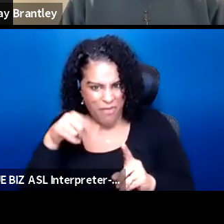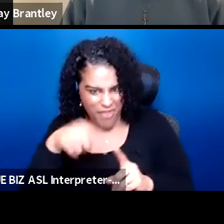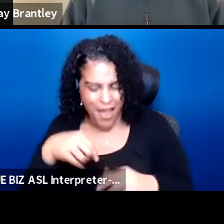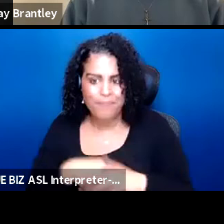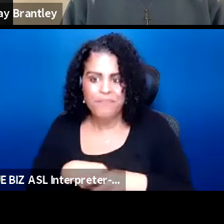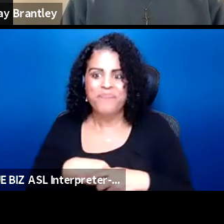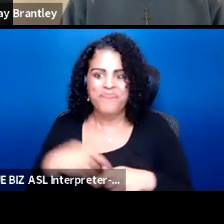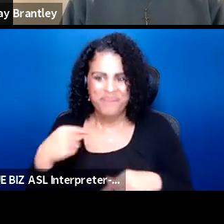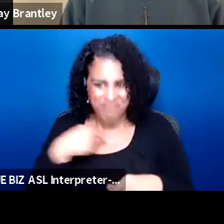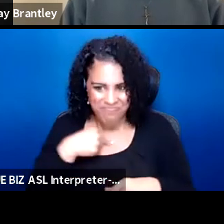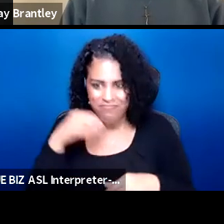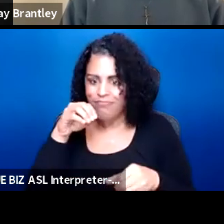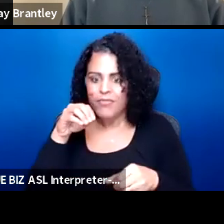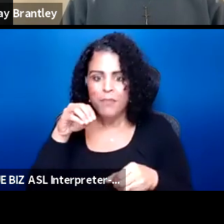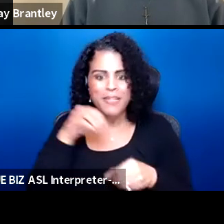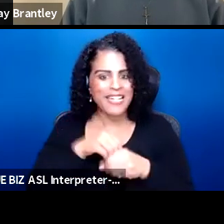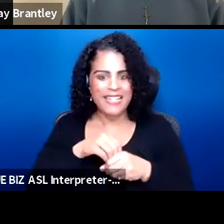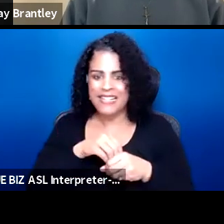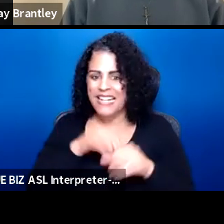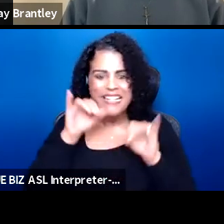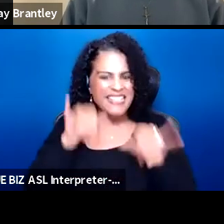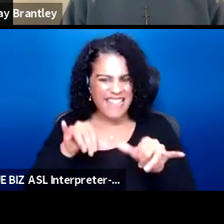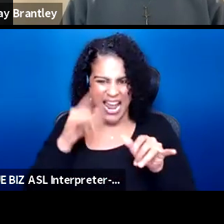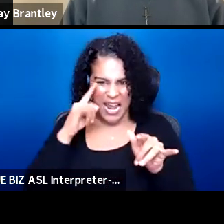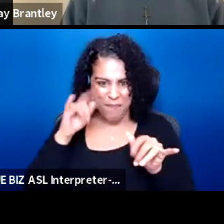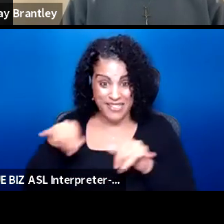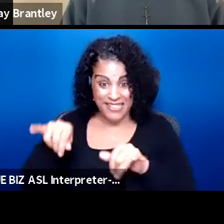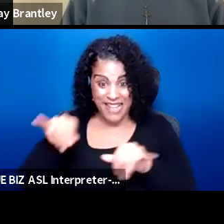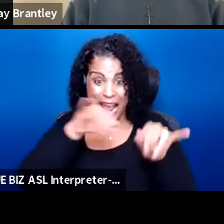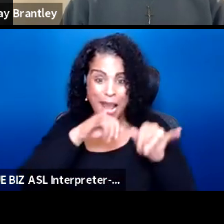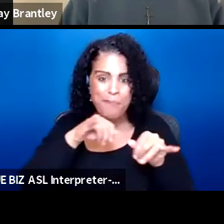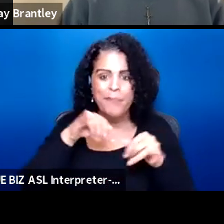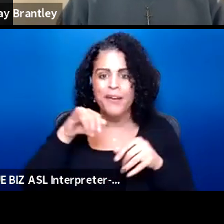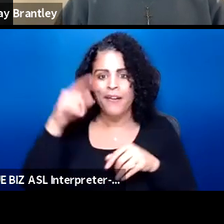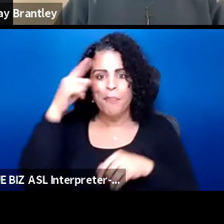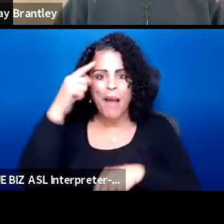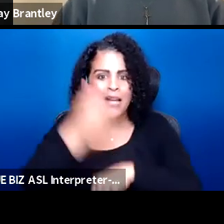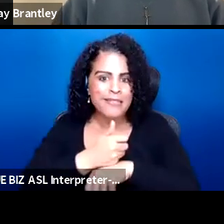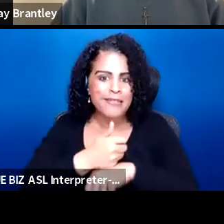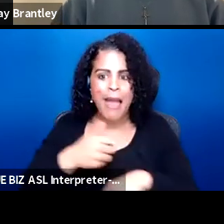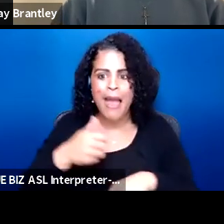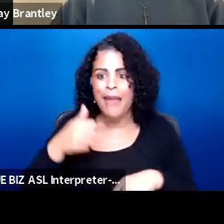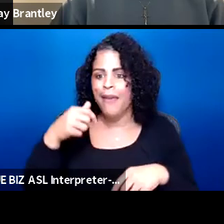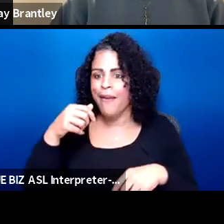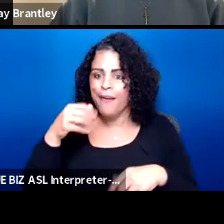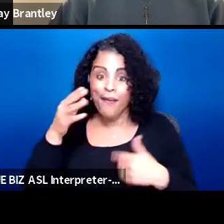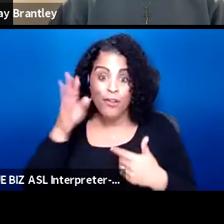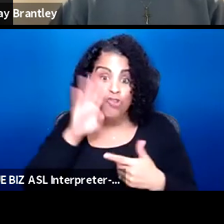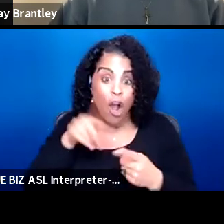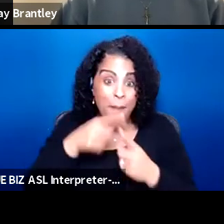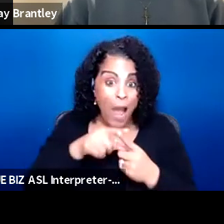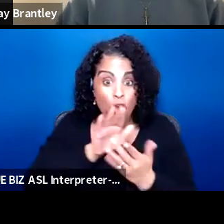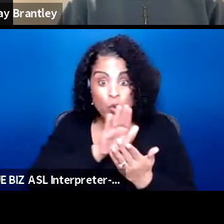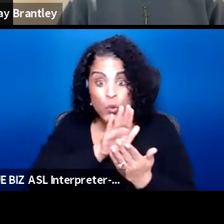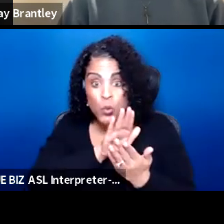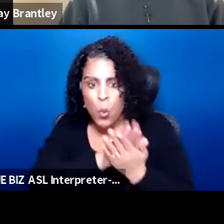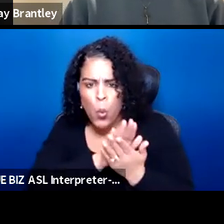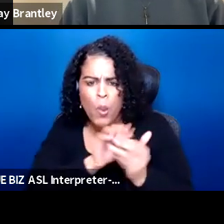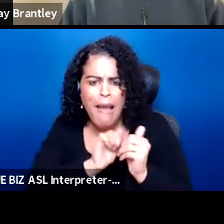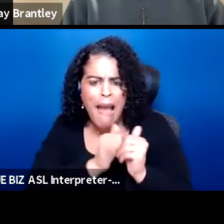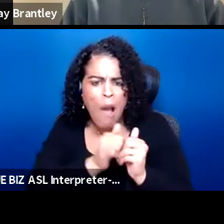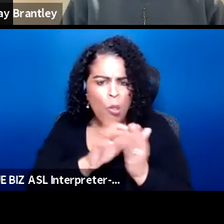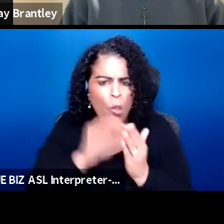You know, I'm in the same headspaces, at least when it comes to, you know, schooling and the way we learn about it. You